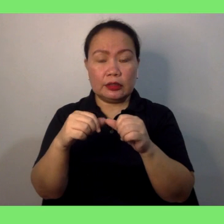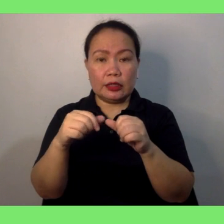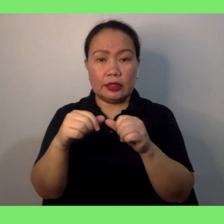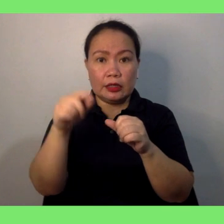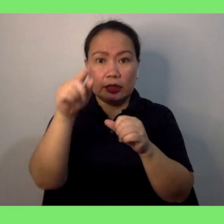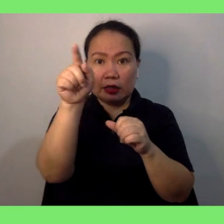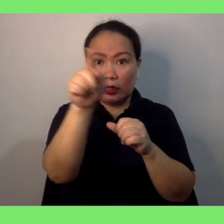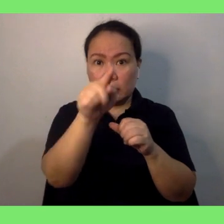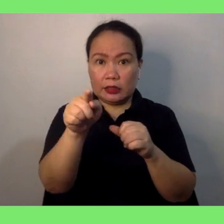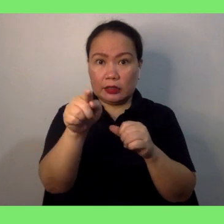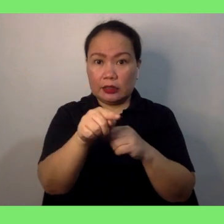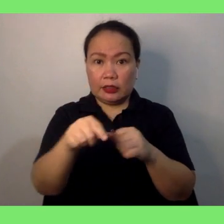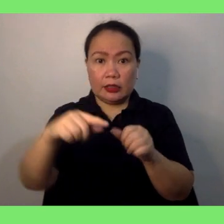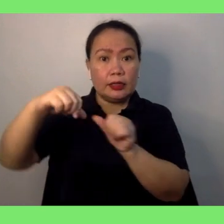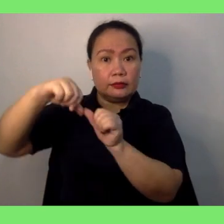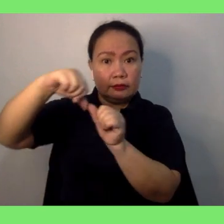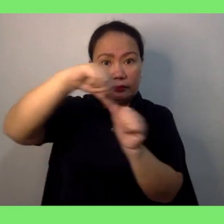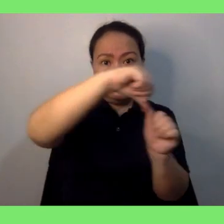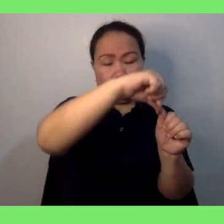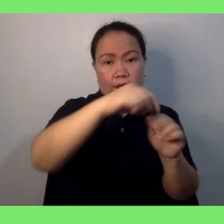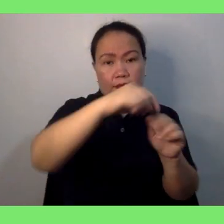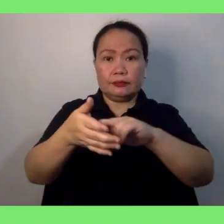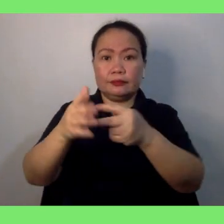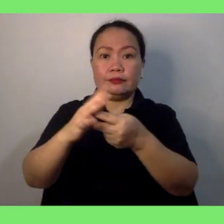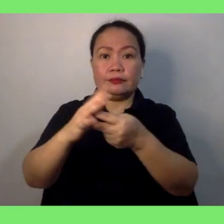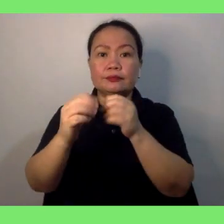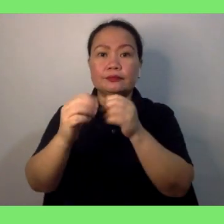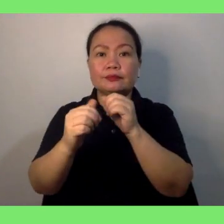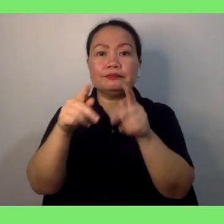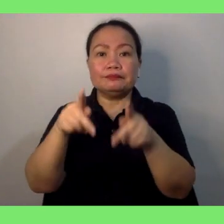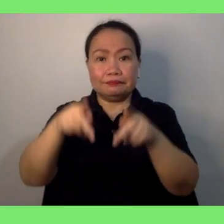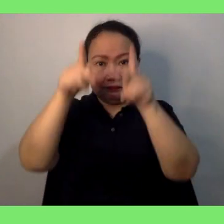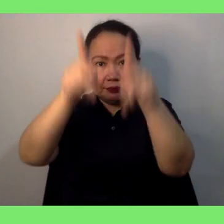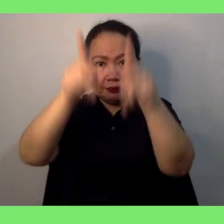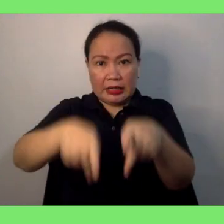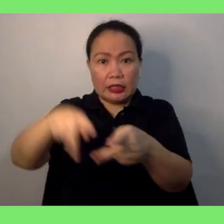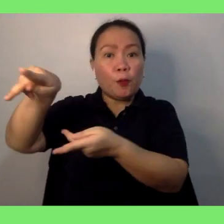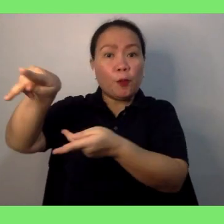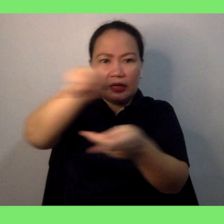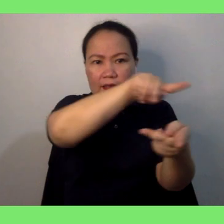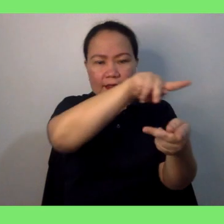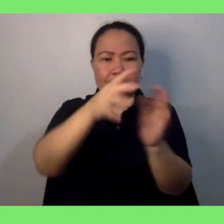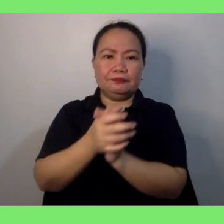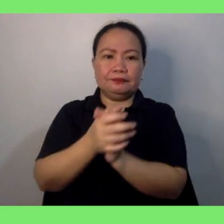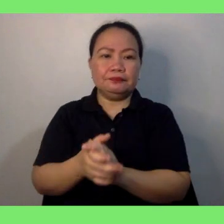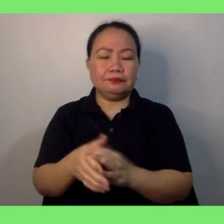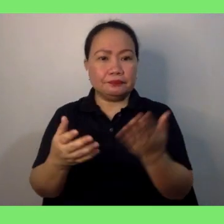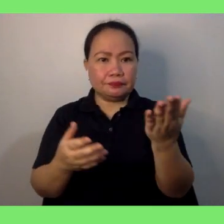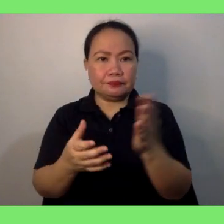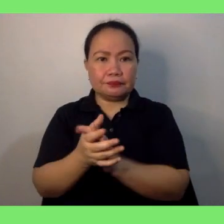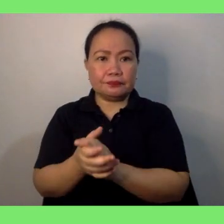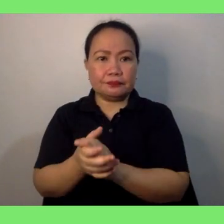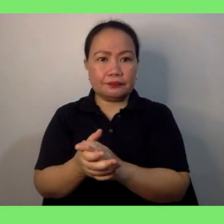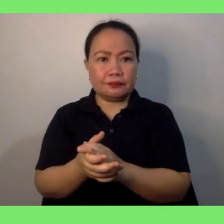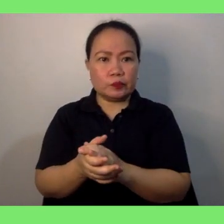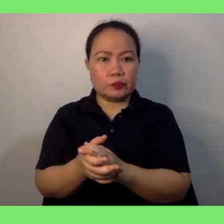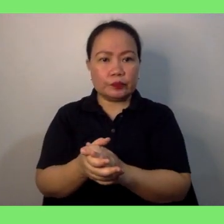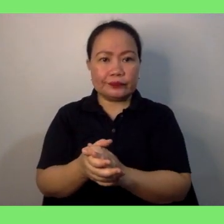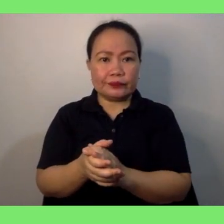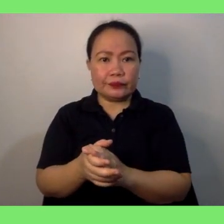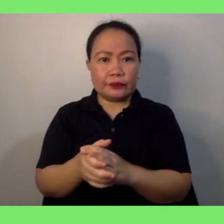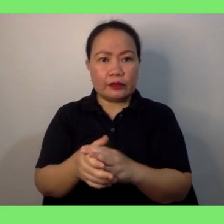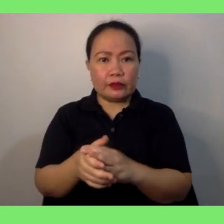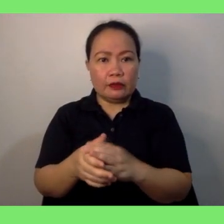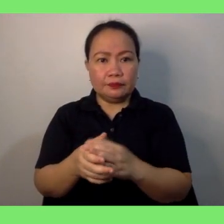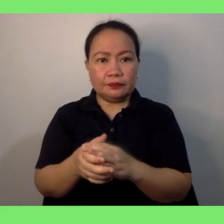pag nakaturo siya pareho doon, ibig sabihin sila yung parallel. Next. So, in this figure, can you name two examples